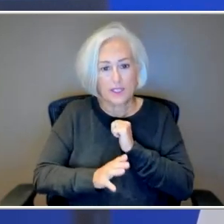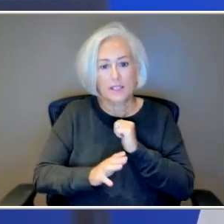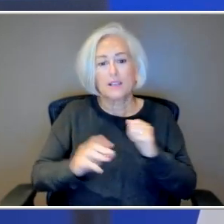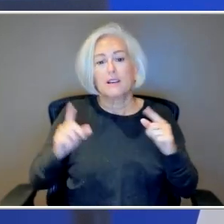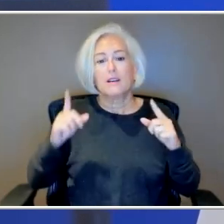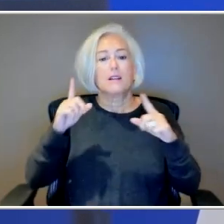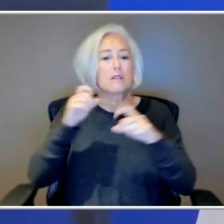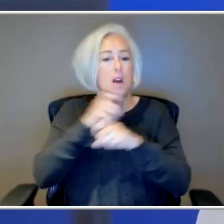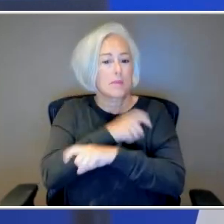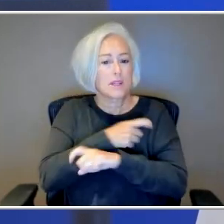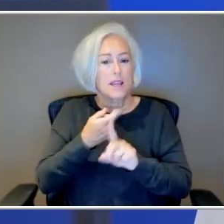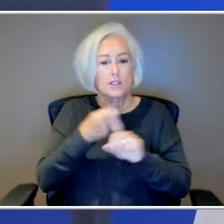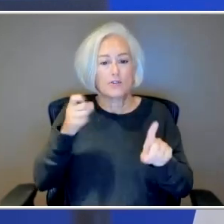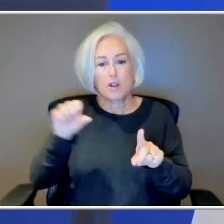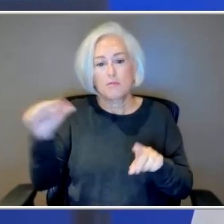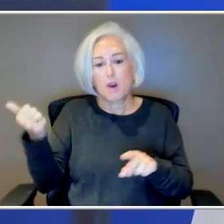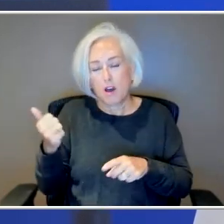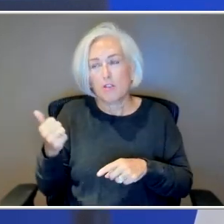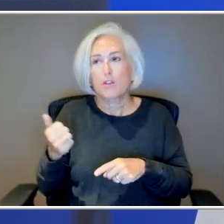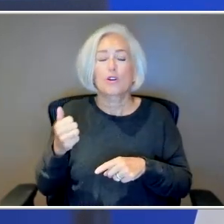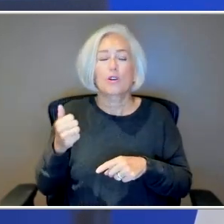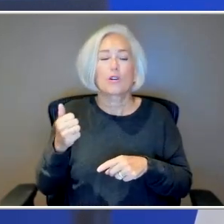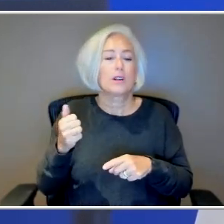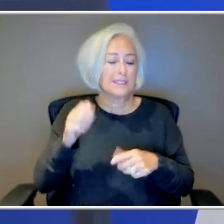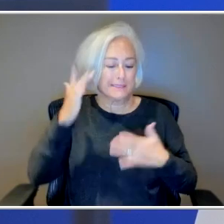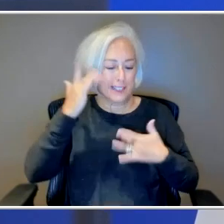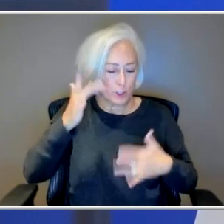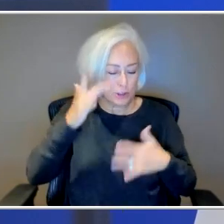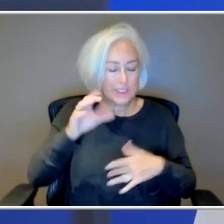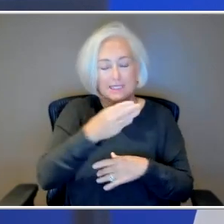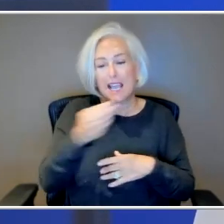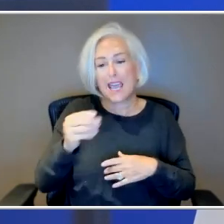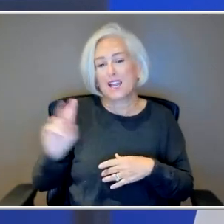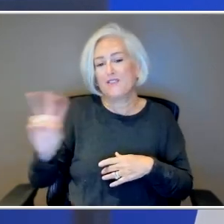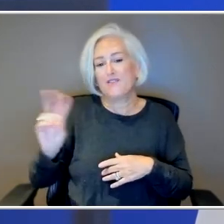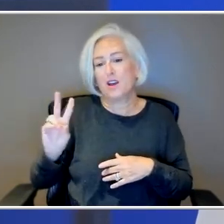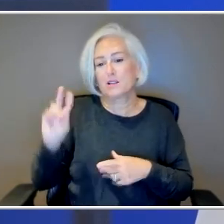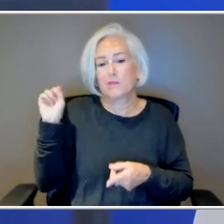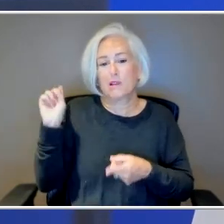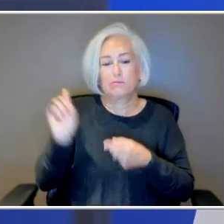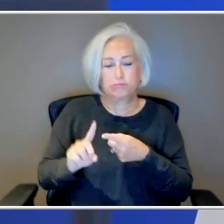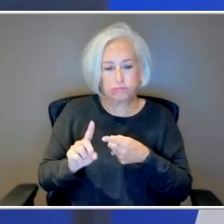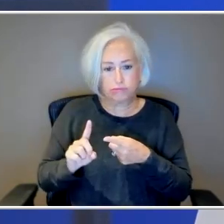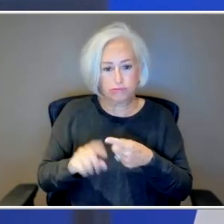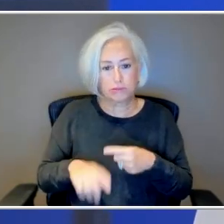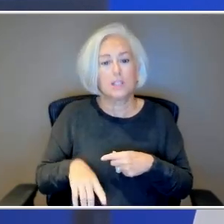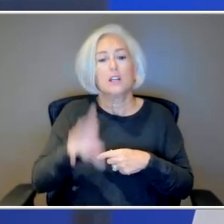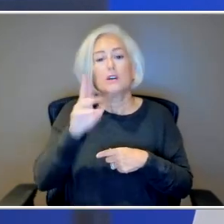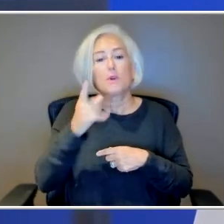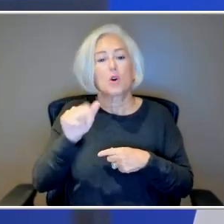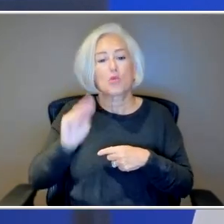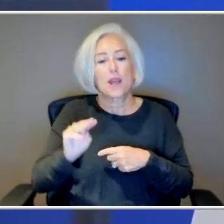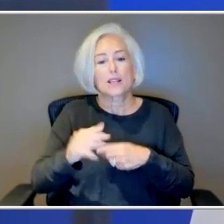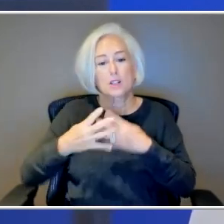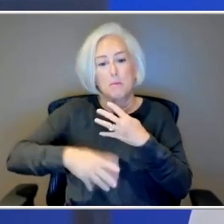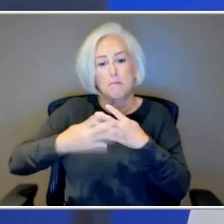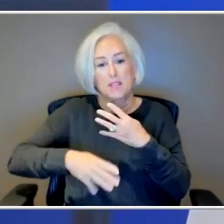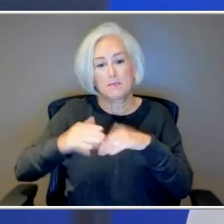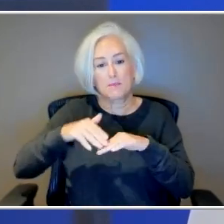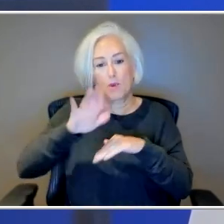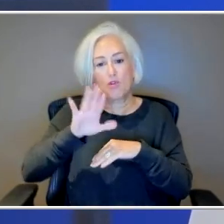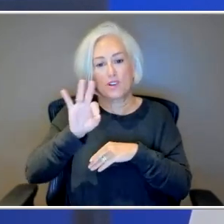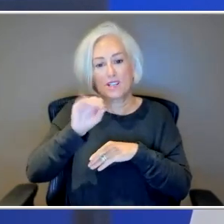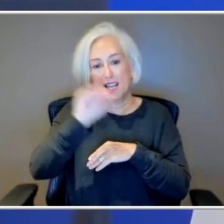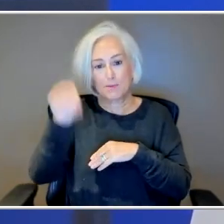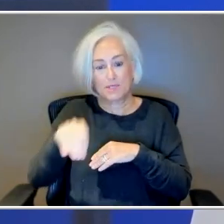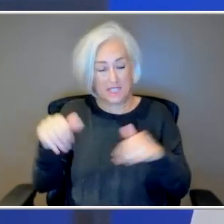and also some vitamin deficiency. But the main symptom for ulcerative colitis patients is the rectal bleeding. Over 90% of patients can have rectal bleeding, and